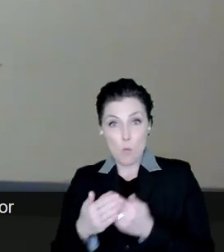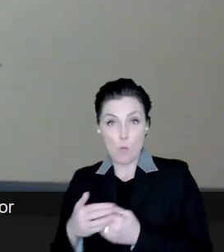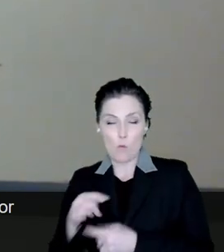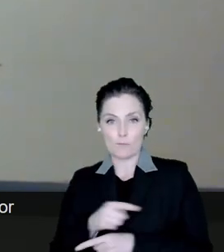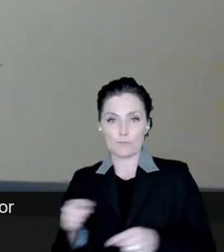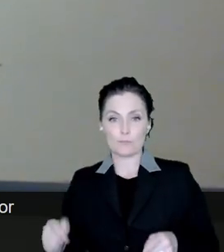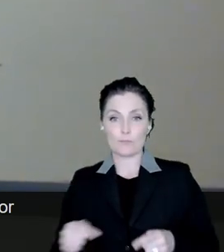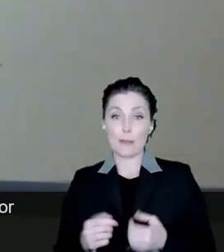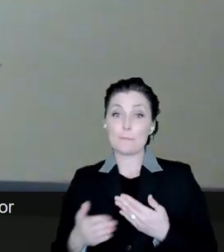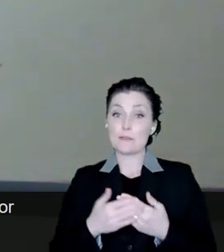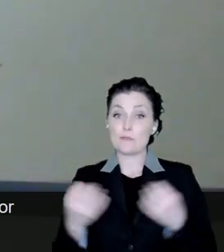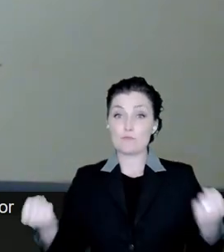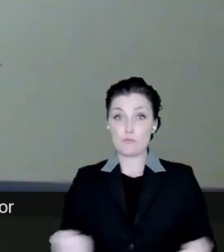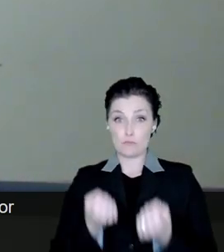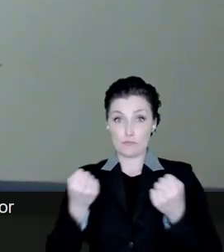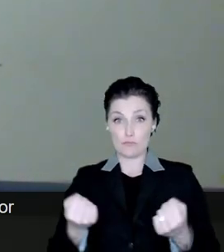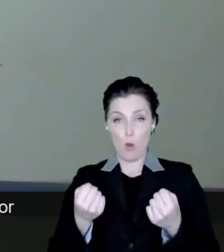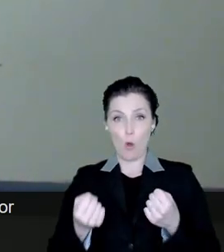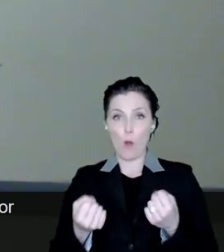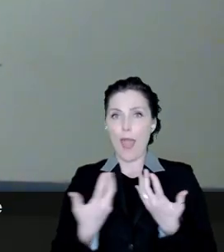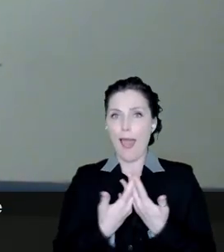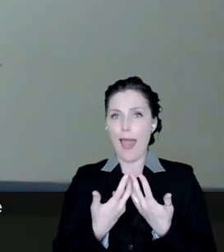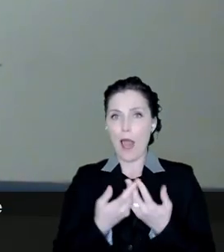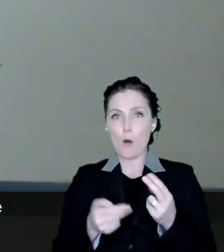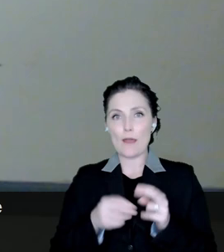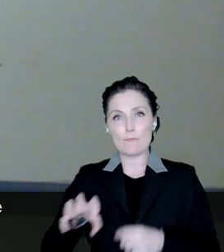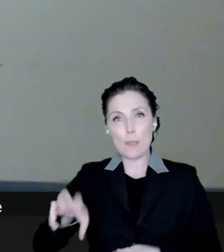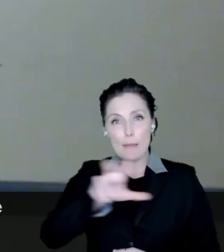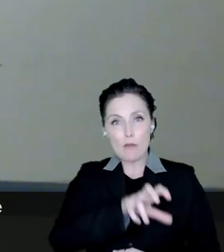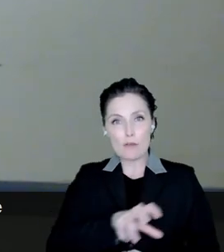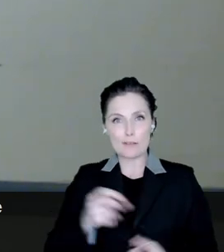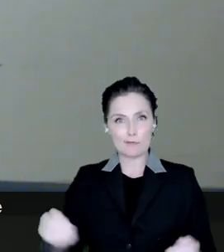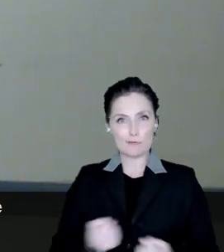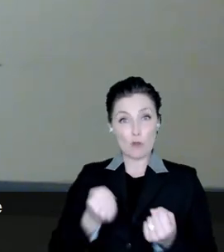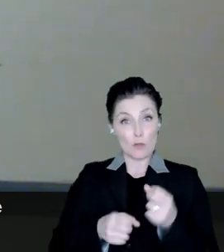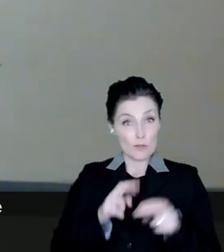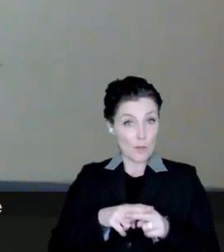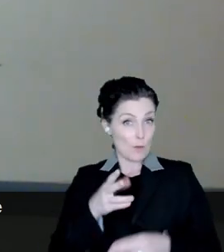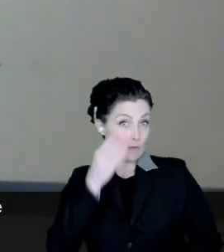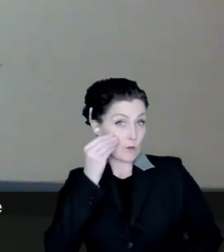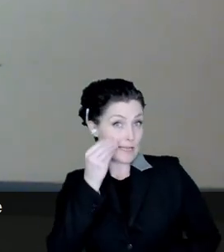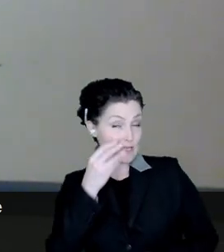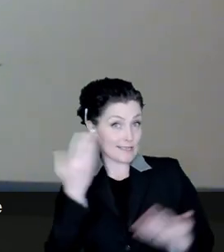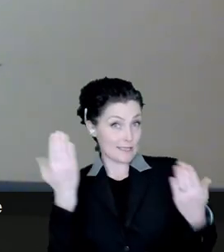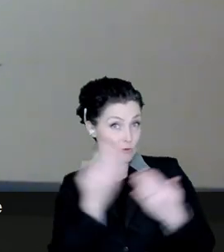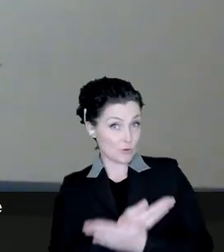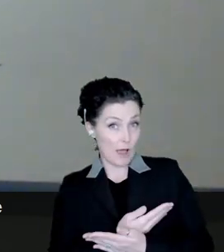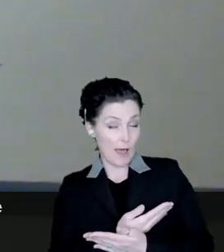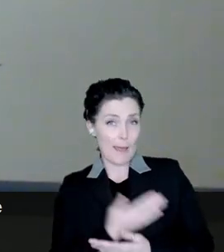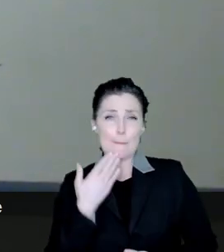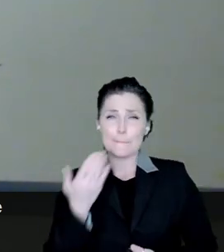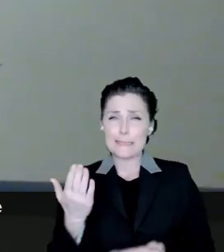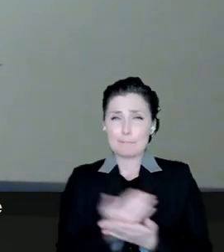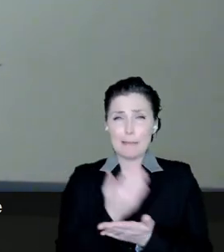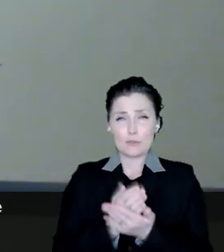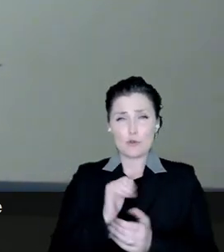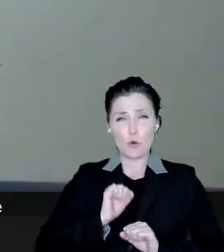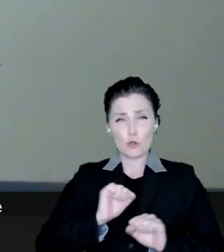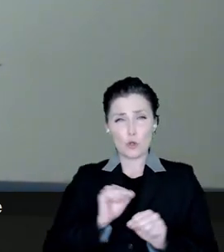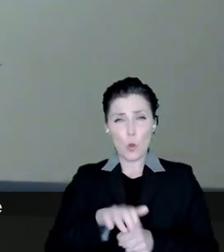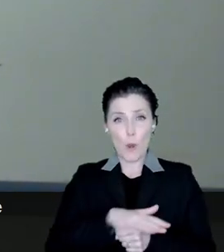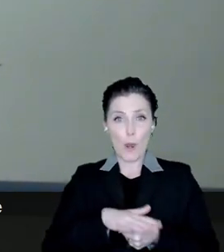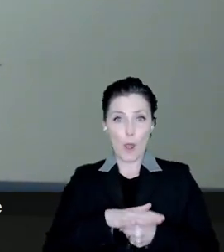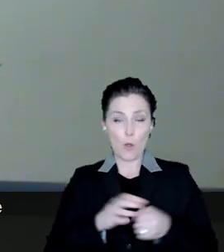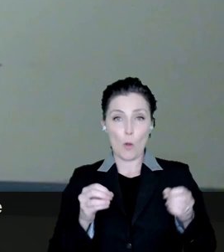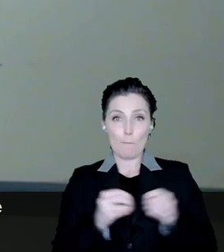also are very strong on it as well. So don't forget, if you're listening in tonight, to make sure that your local borough has a